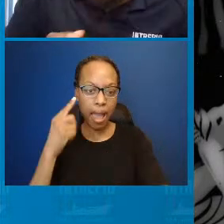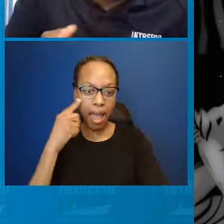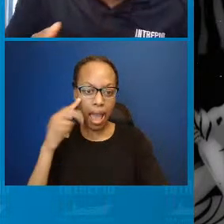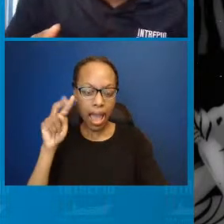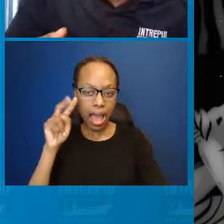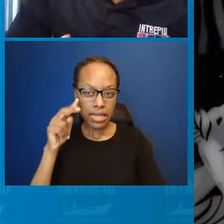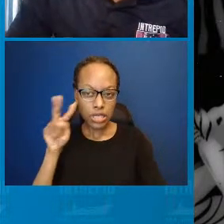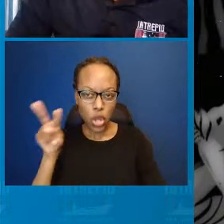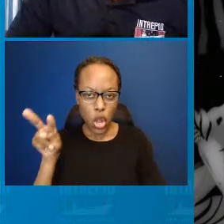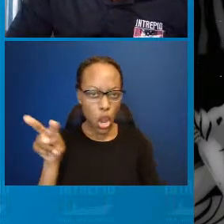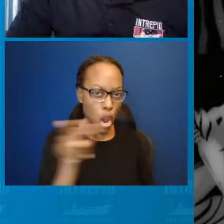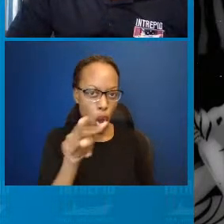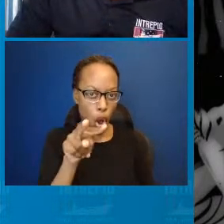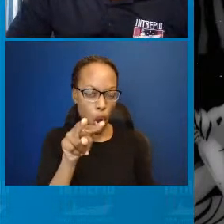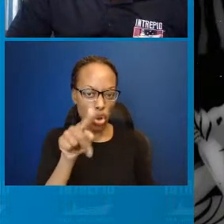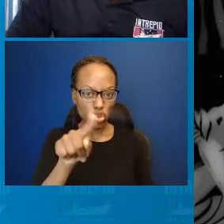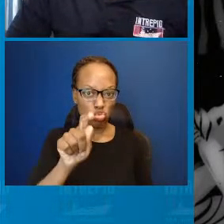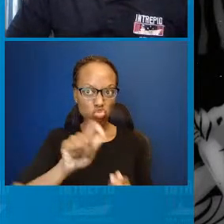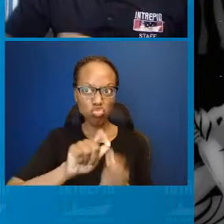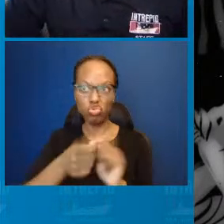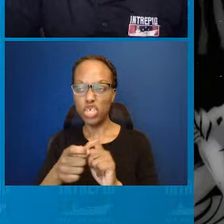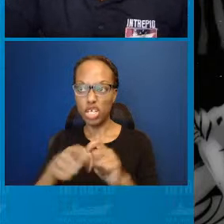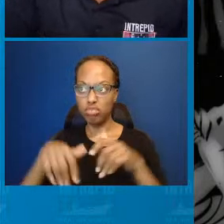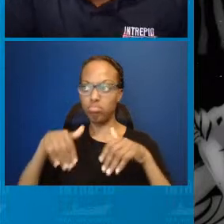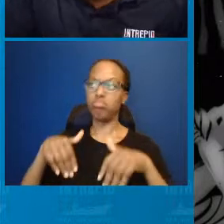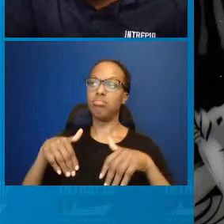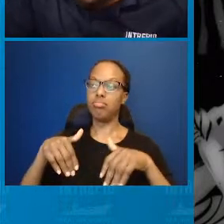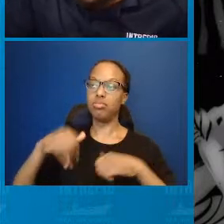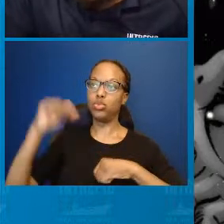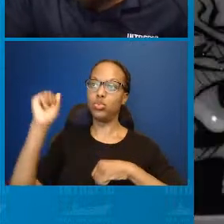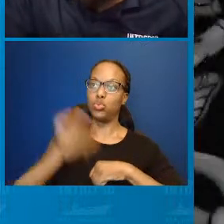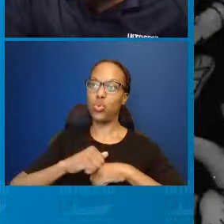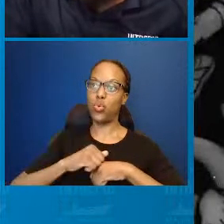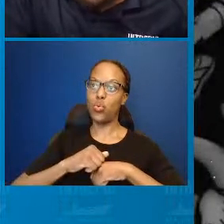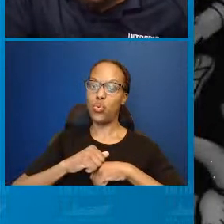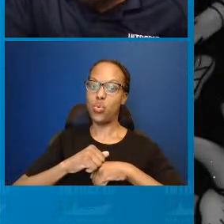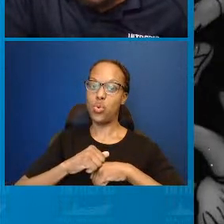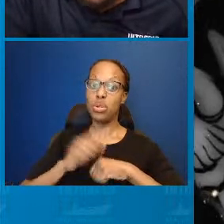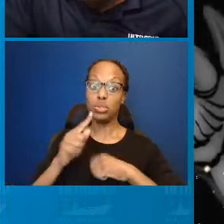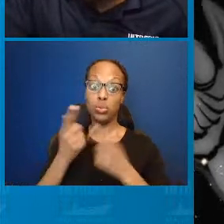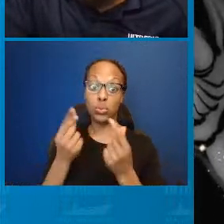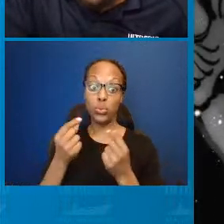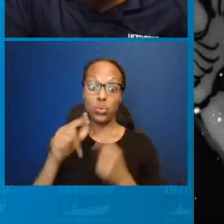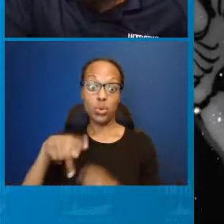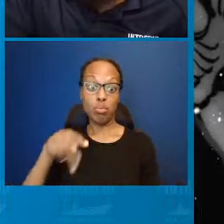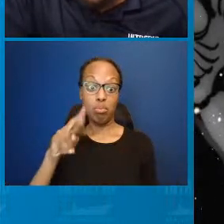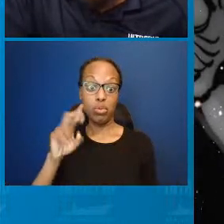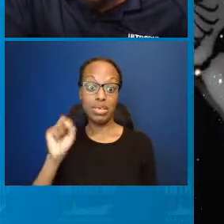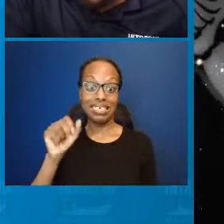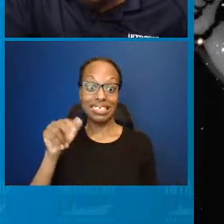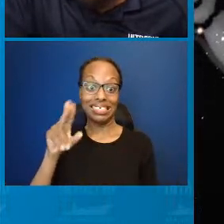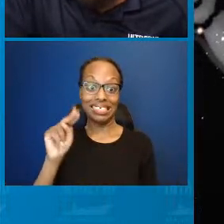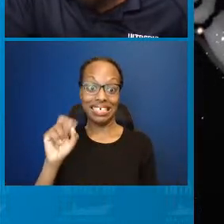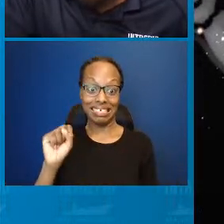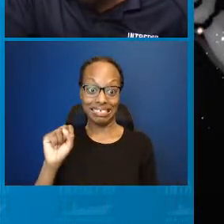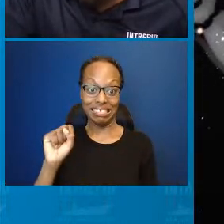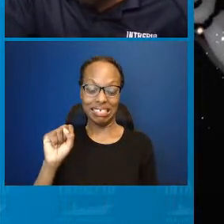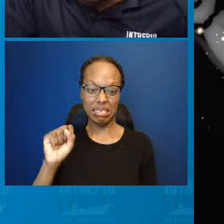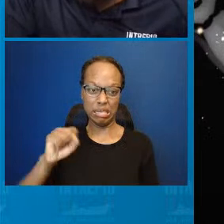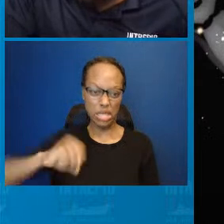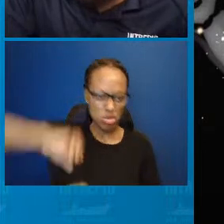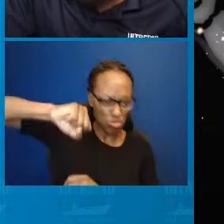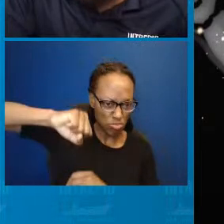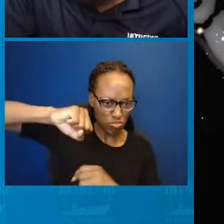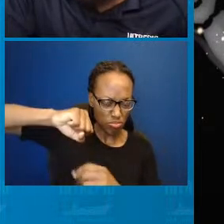then chopped off her head and kept it as a souvenir. But then he used the head, shined the eyes right directly into